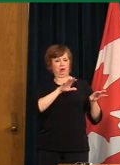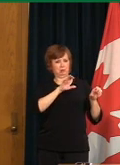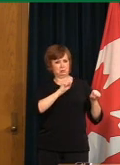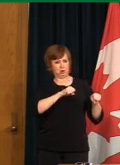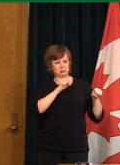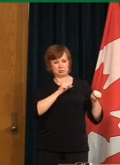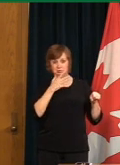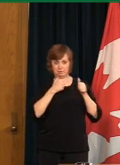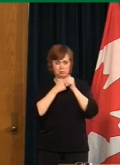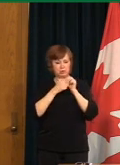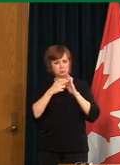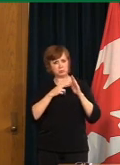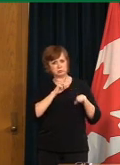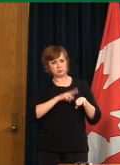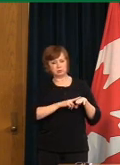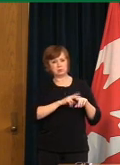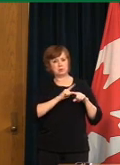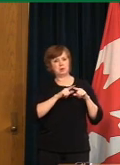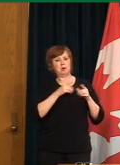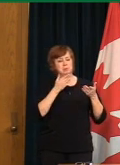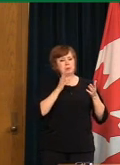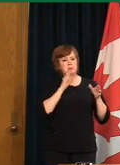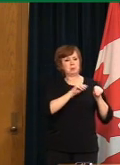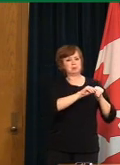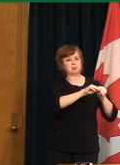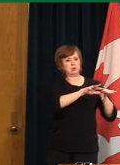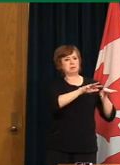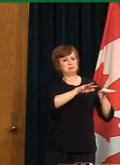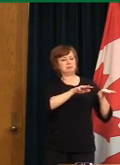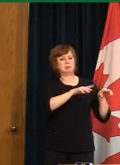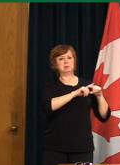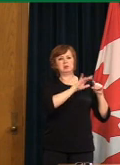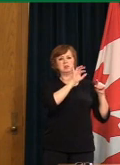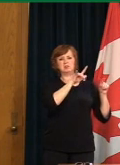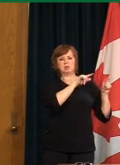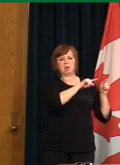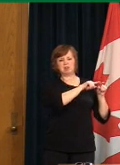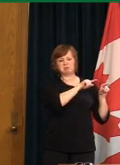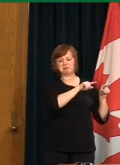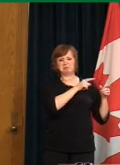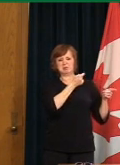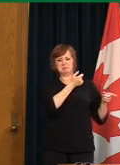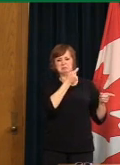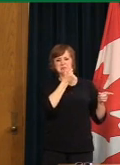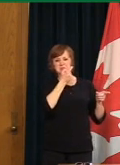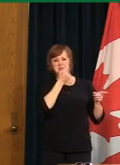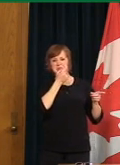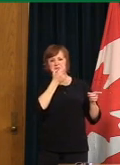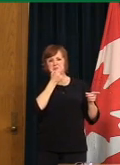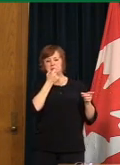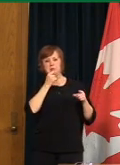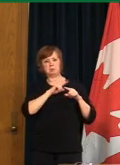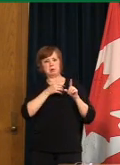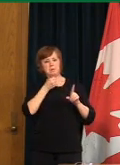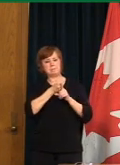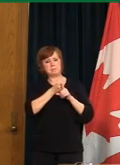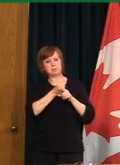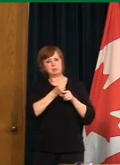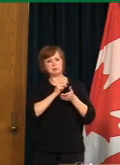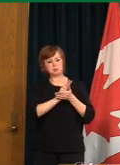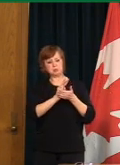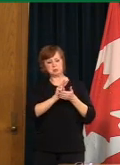occasional transmission events, but over the last 2 to 3 weeks, they were becoming so frequent, and in many cases they were resulting in, for example, in children's